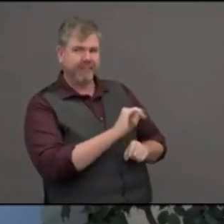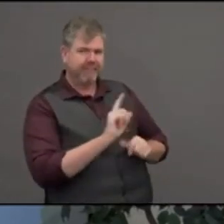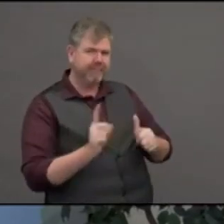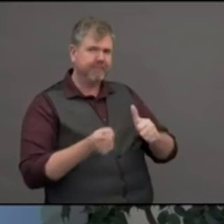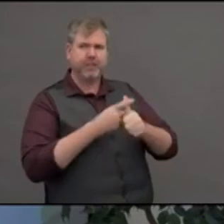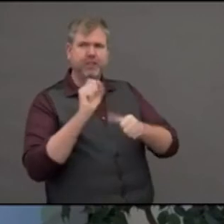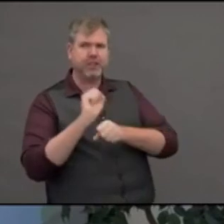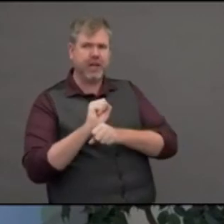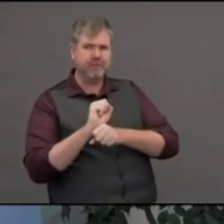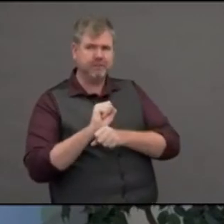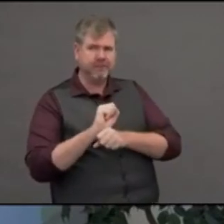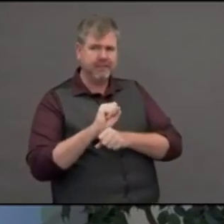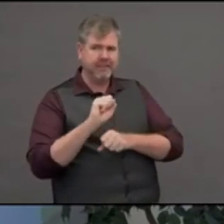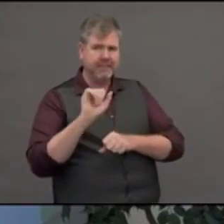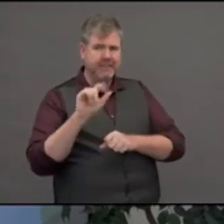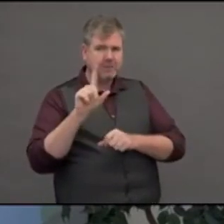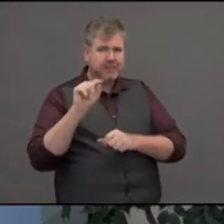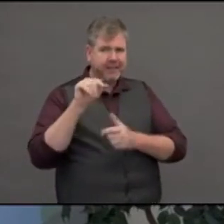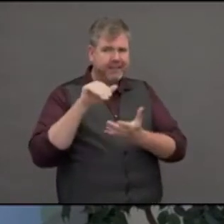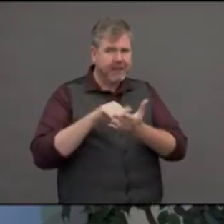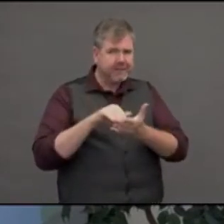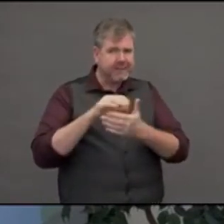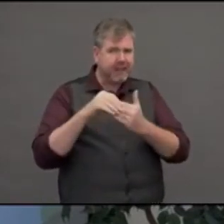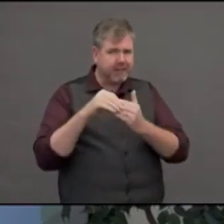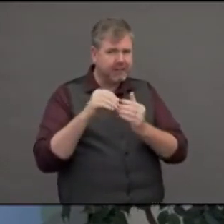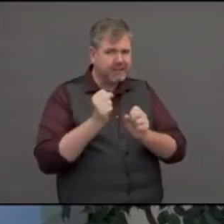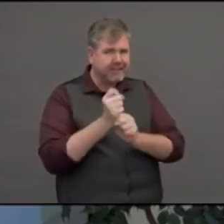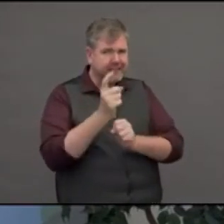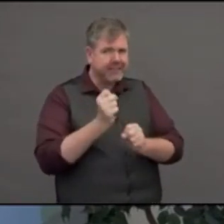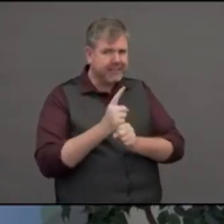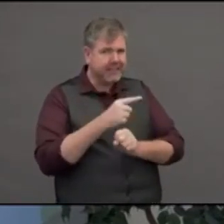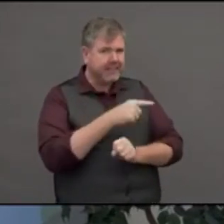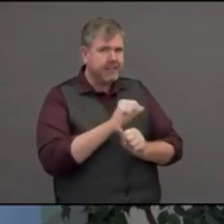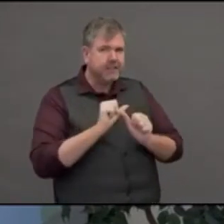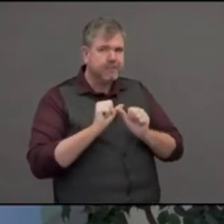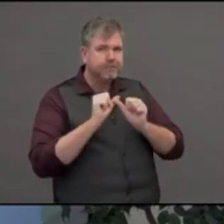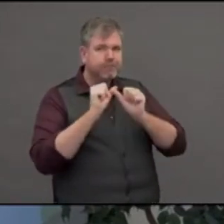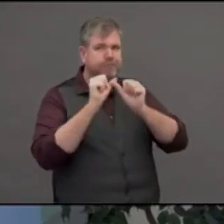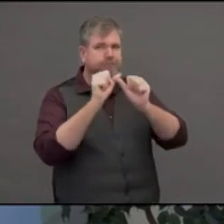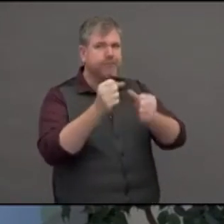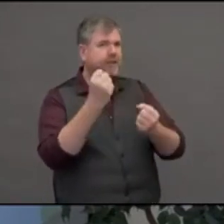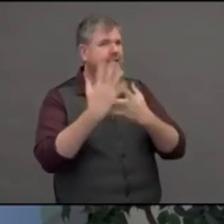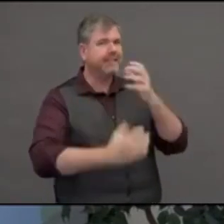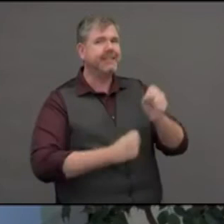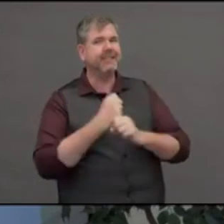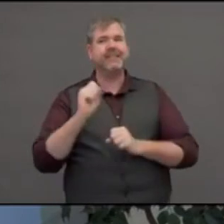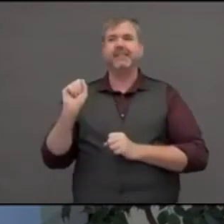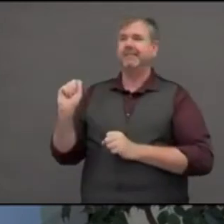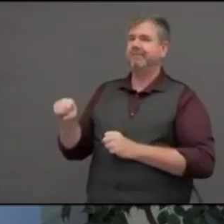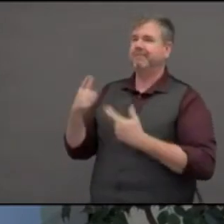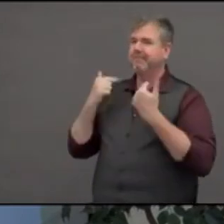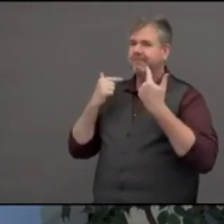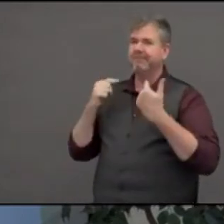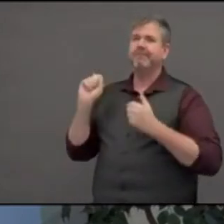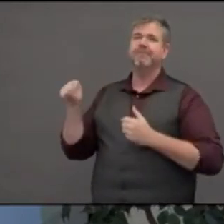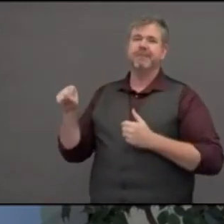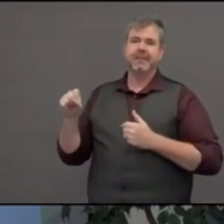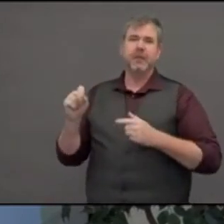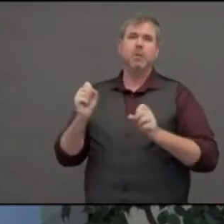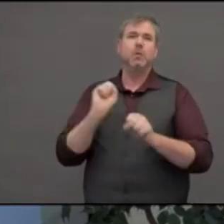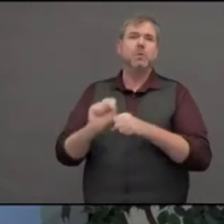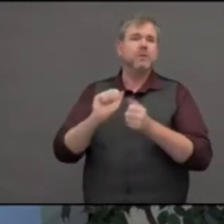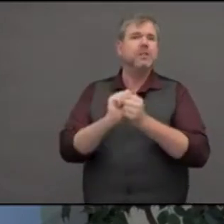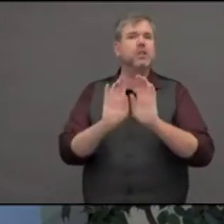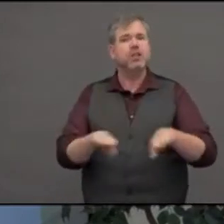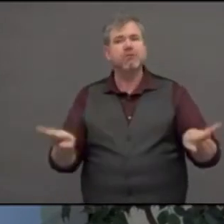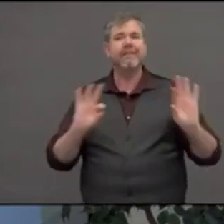$20,000. Yeah, my first teaching assignment. Yes. And you stayed at it for so many years. Well, you know, working with children and families is so important. Education is the path